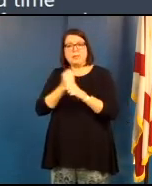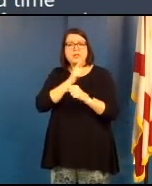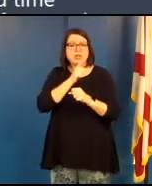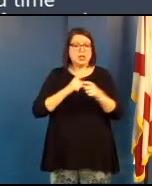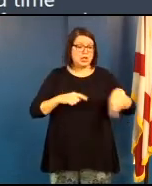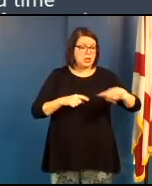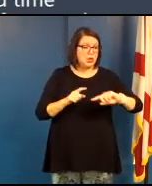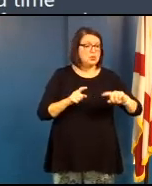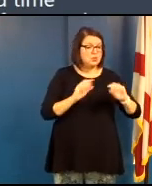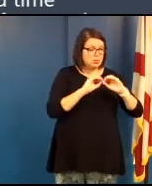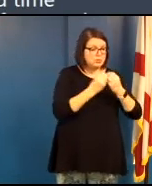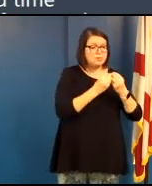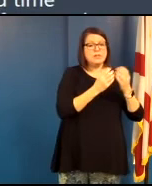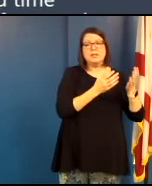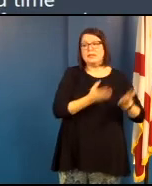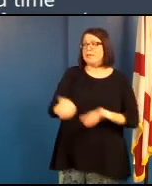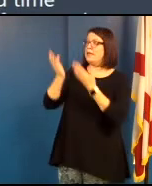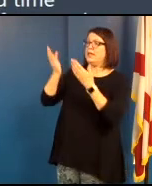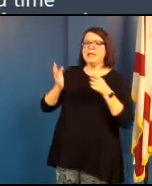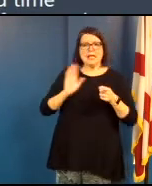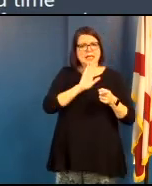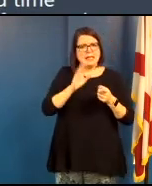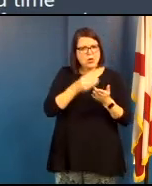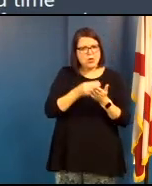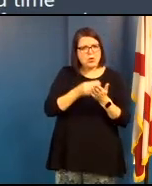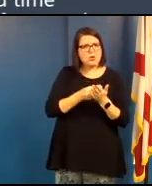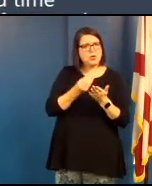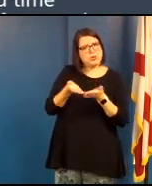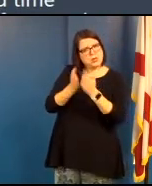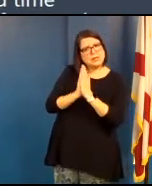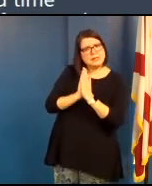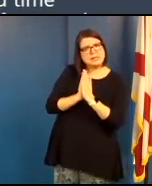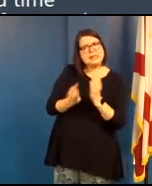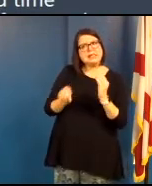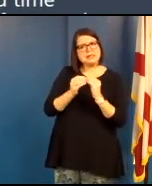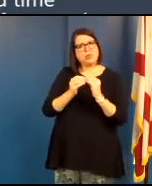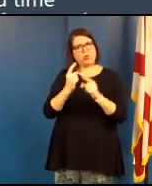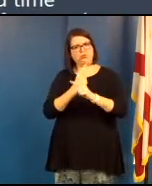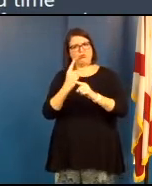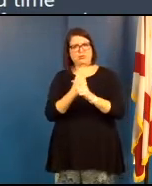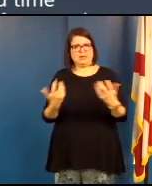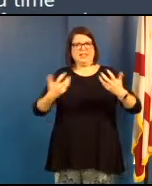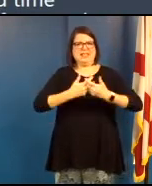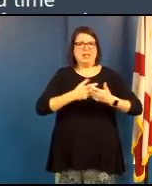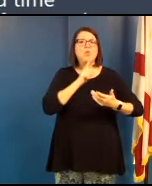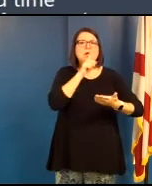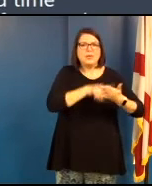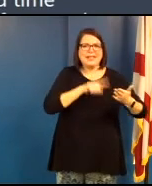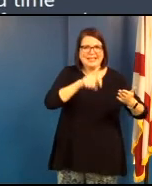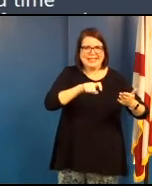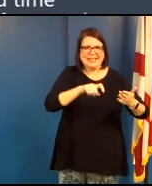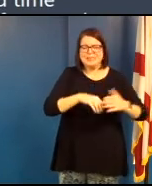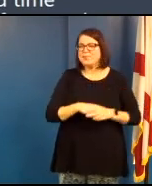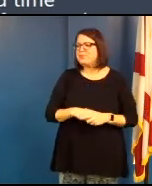realistic. Moving on, the next big change is that to get funded in the House